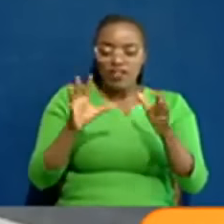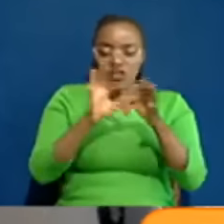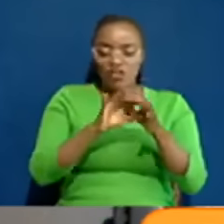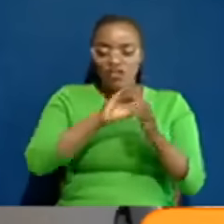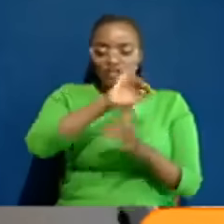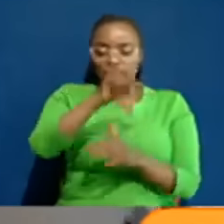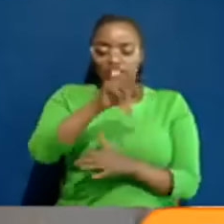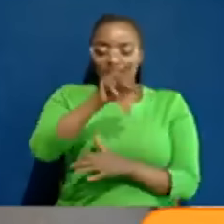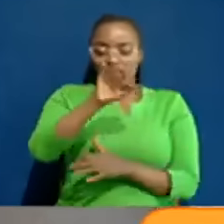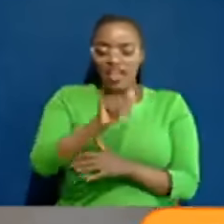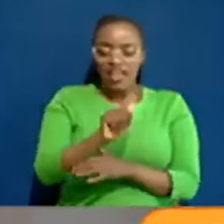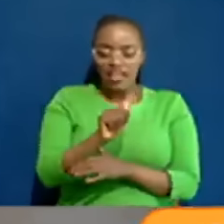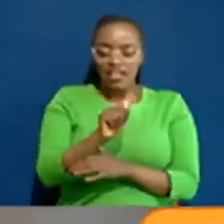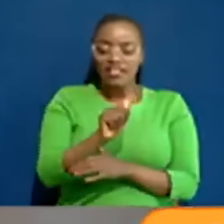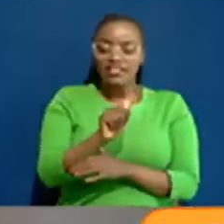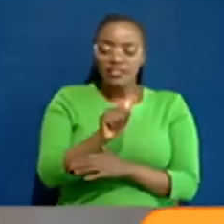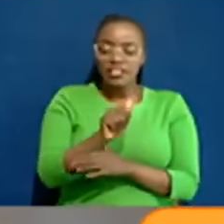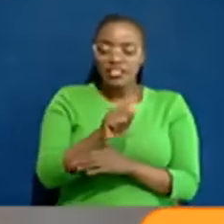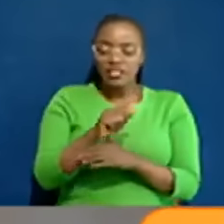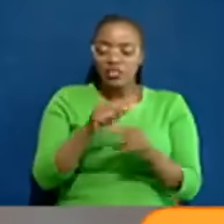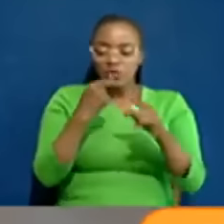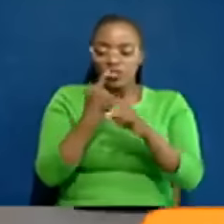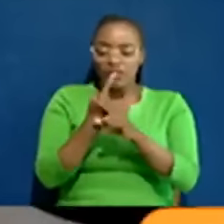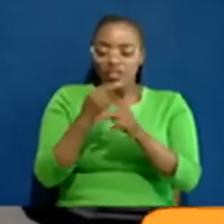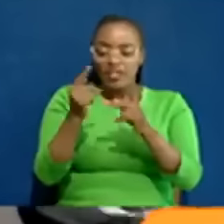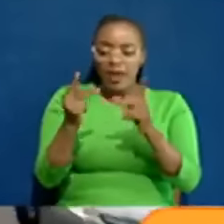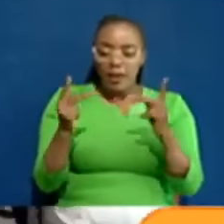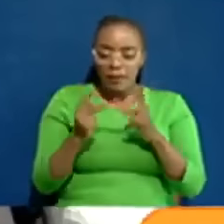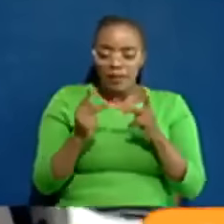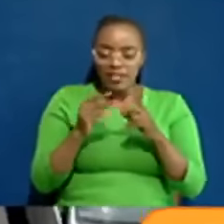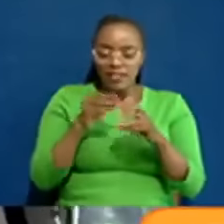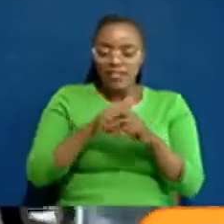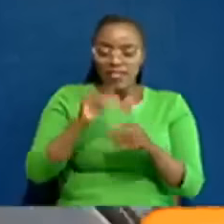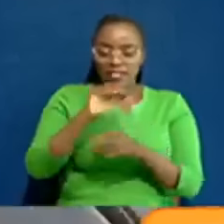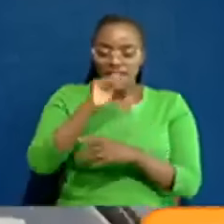Kenyatta International Airport to various parts of the city,